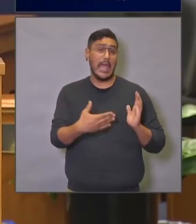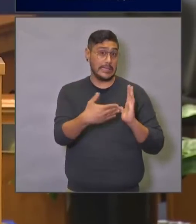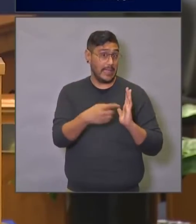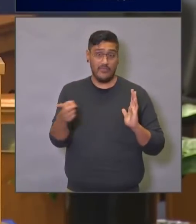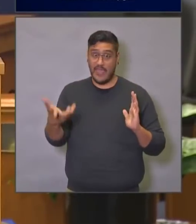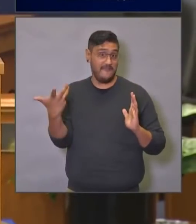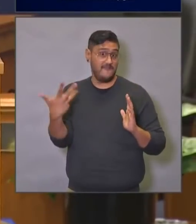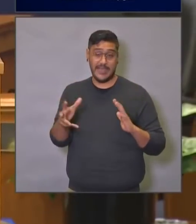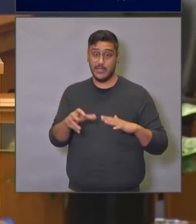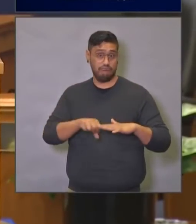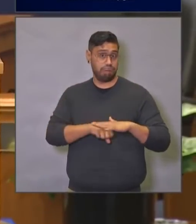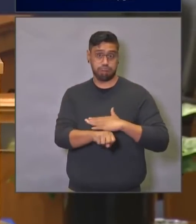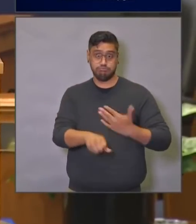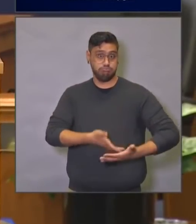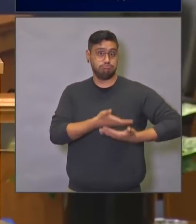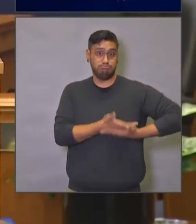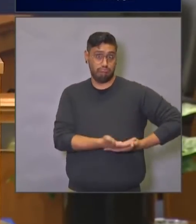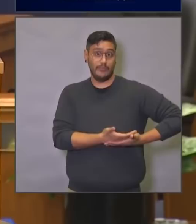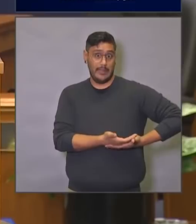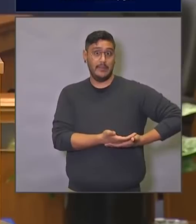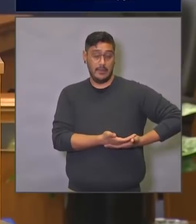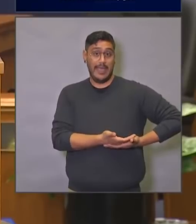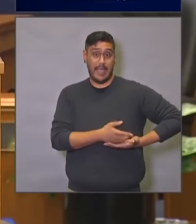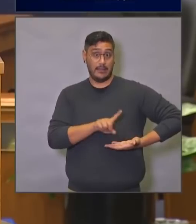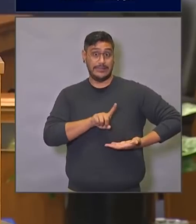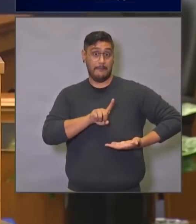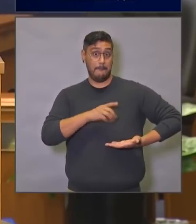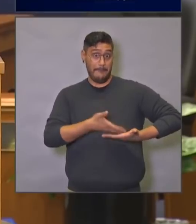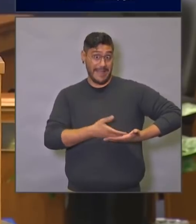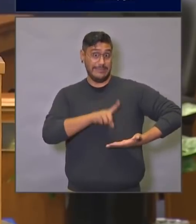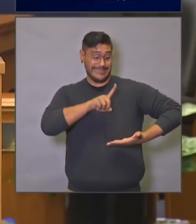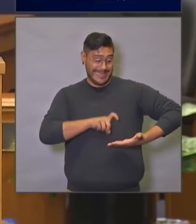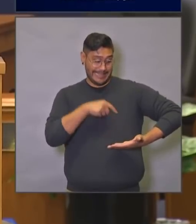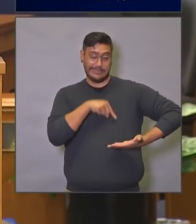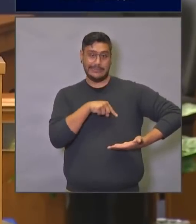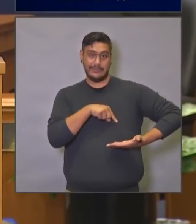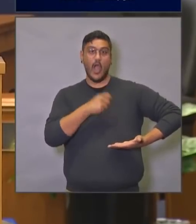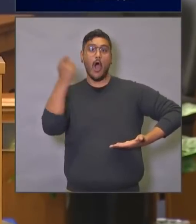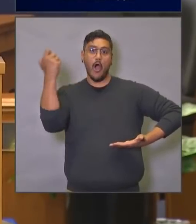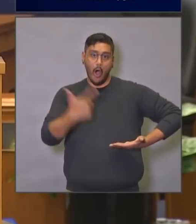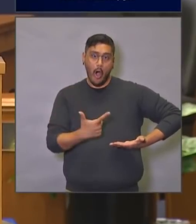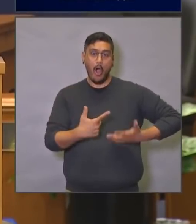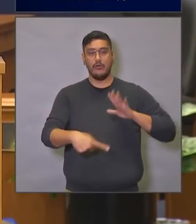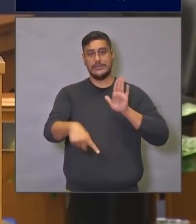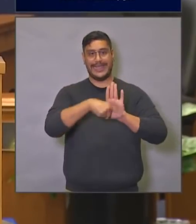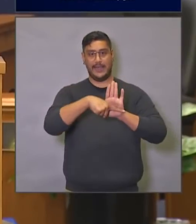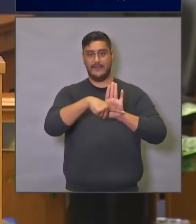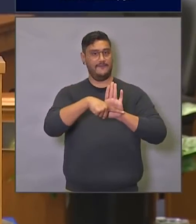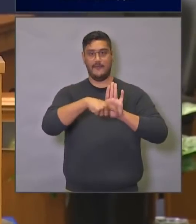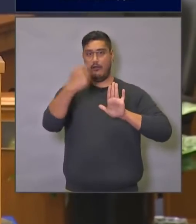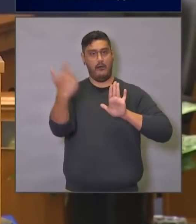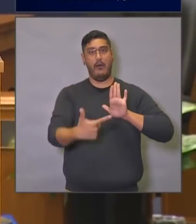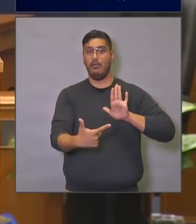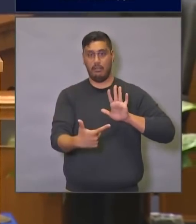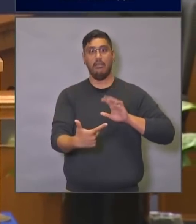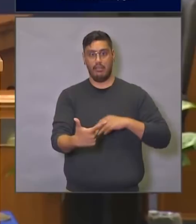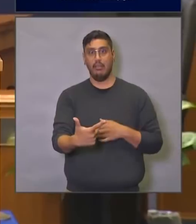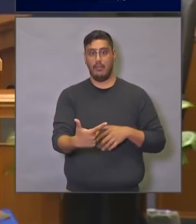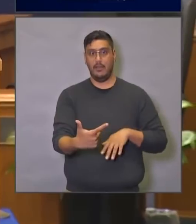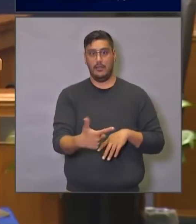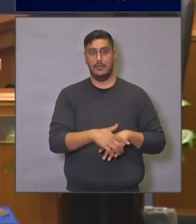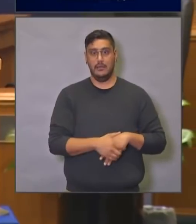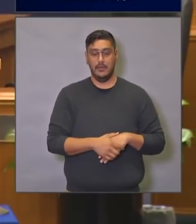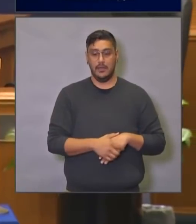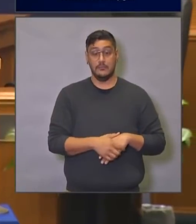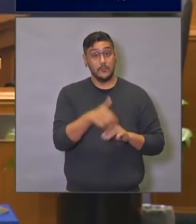their babies here in LA County and where their babies were tested. All of their babies tested negative. And remember, we're in a